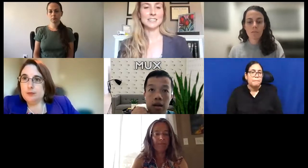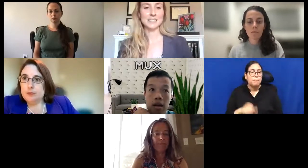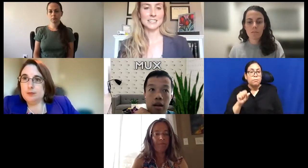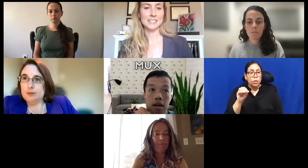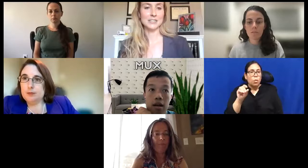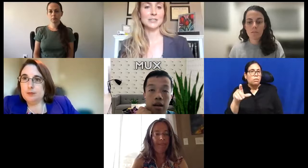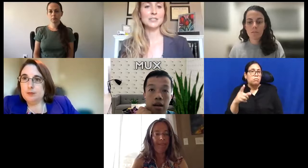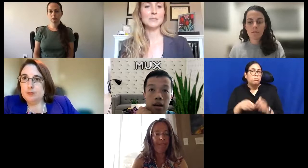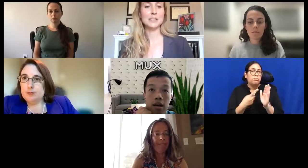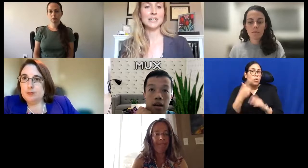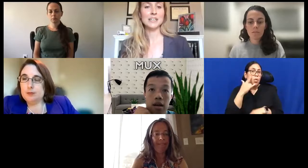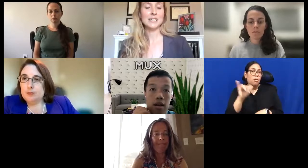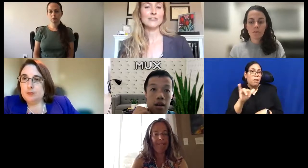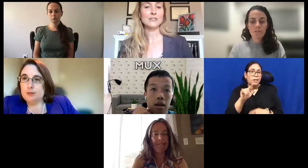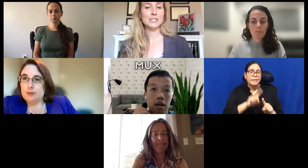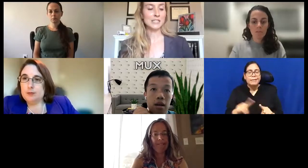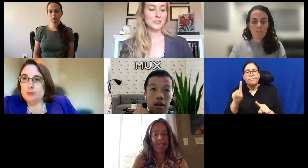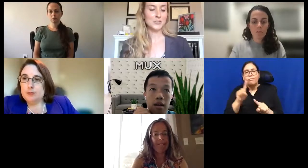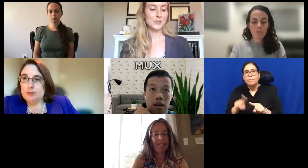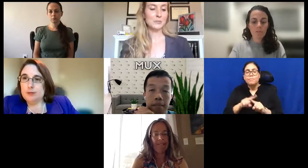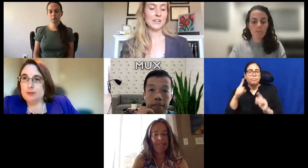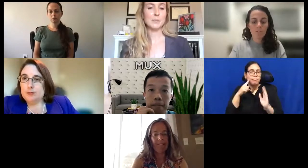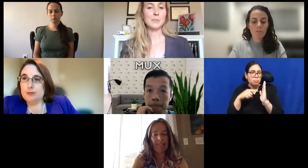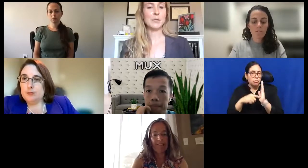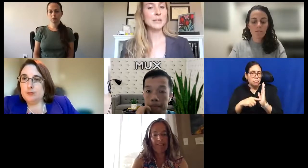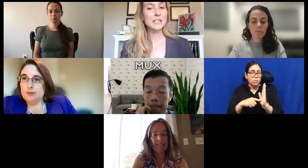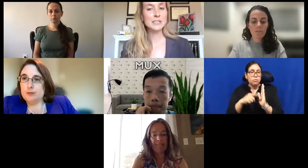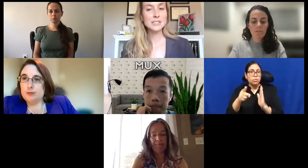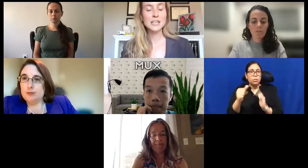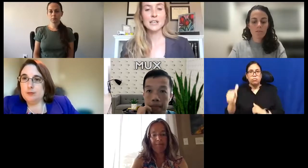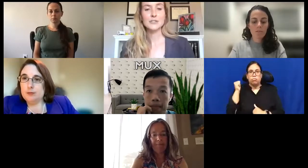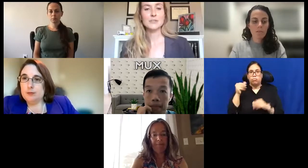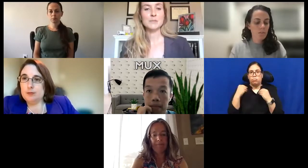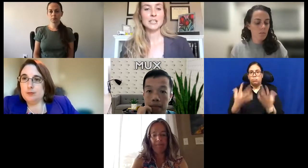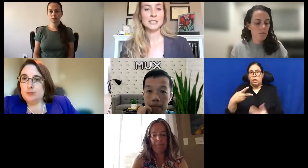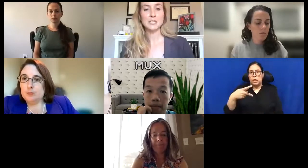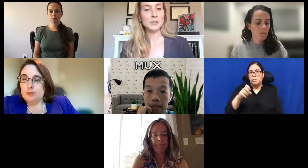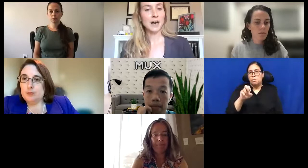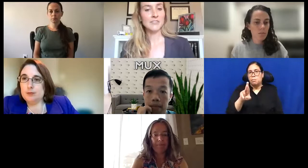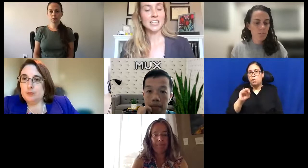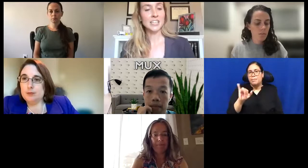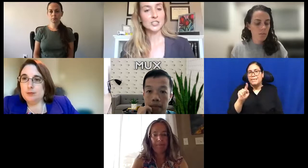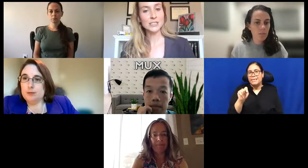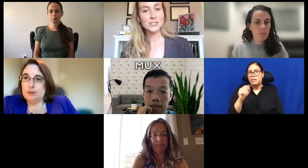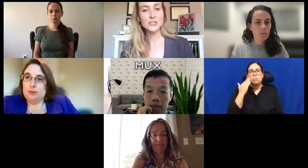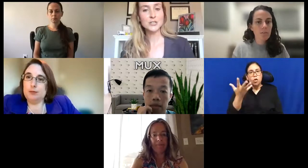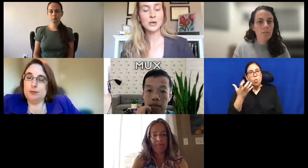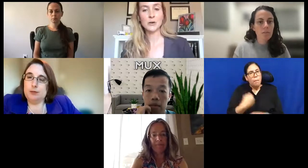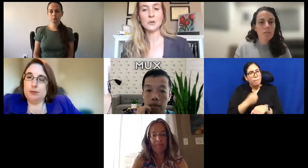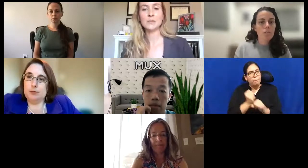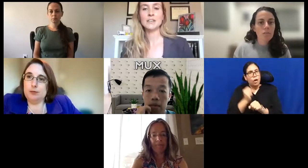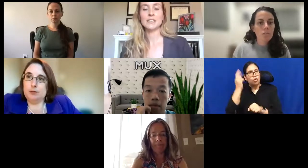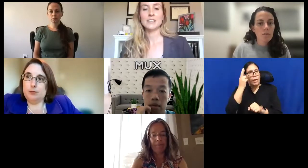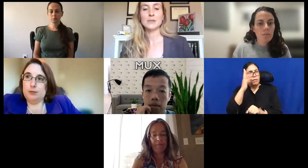different instances. So this could be refusing to provide permits to make reasonable modifications to